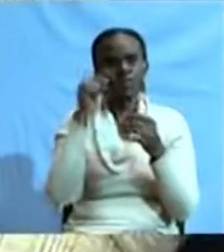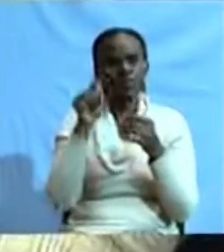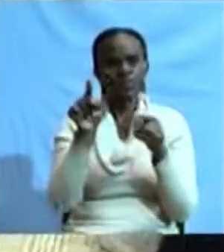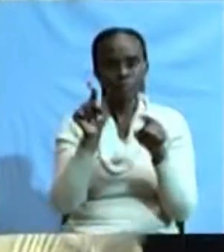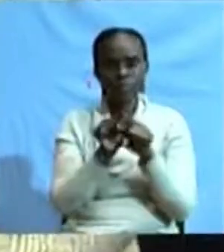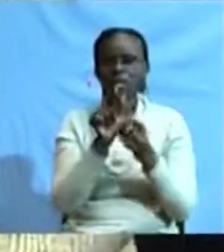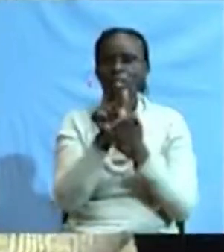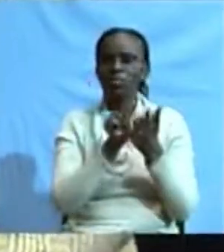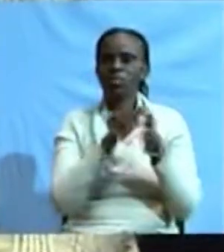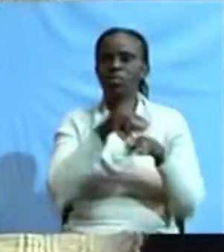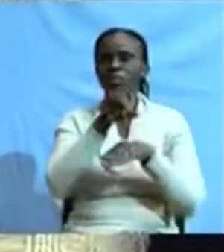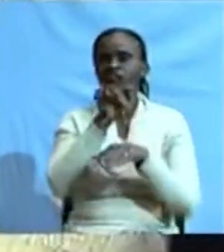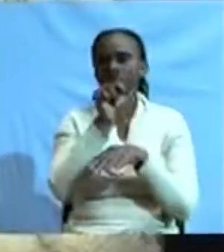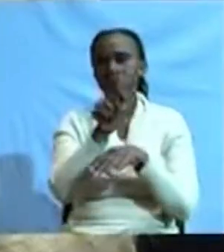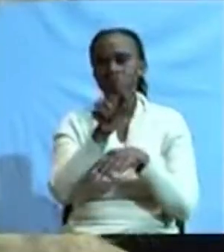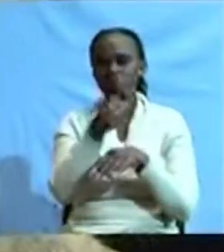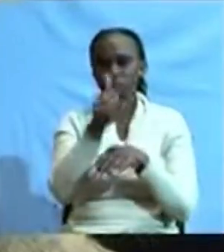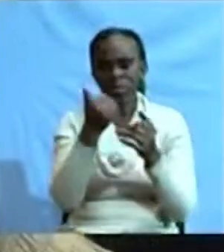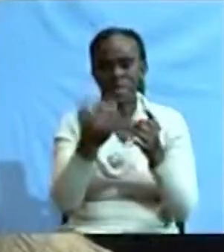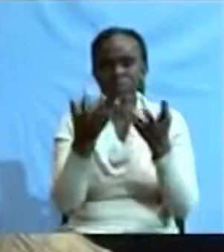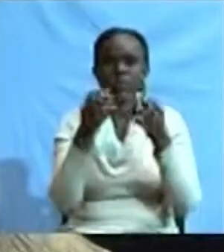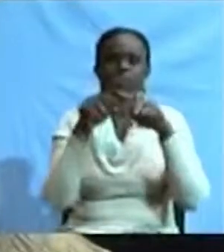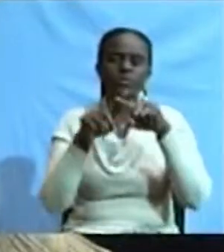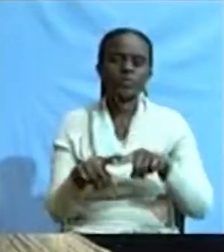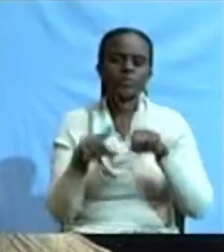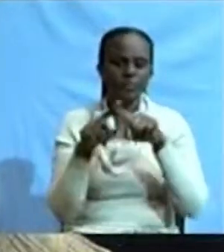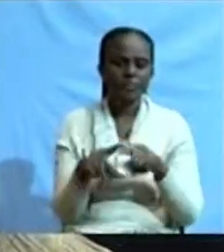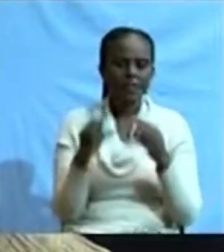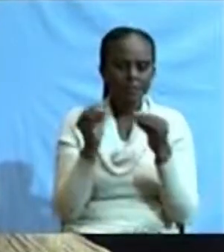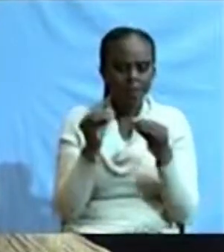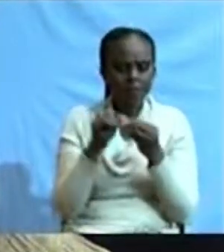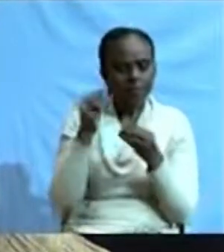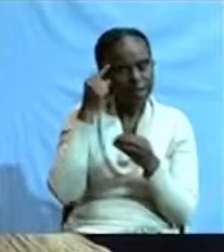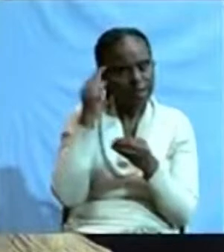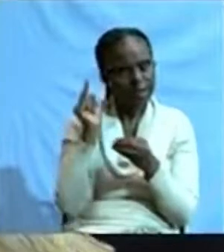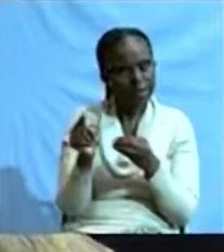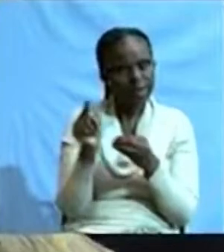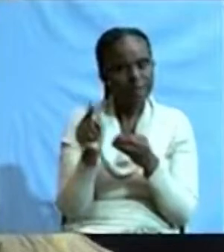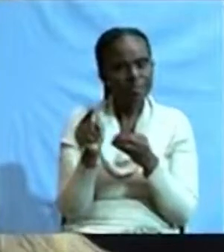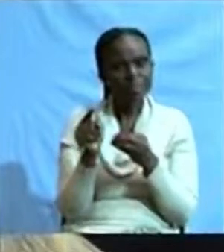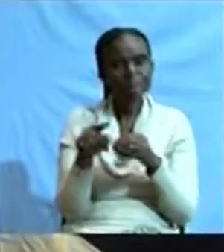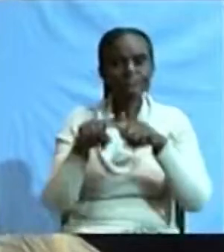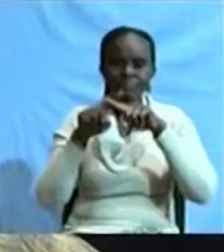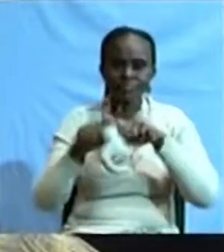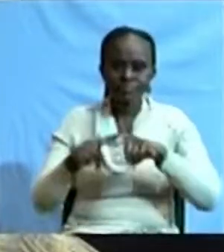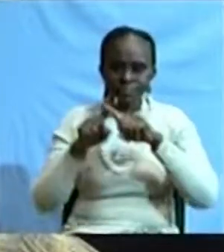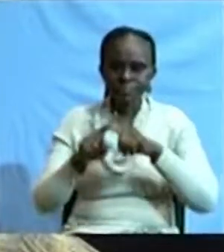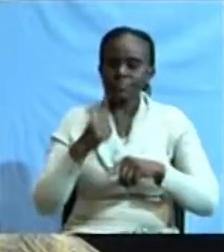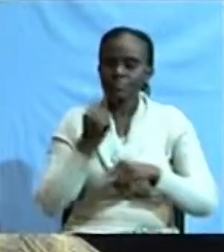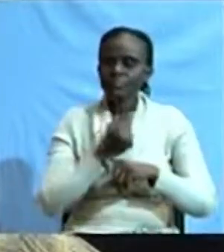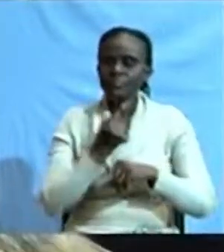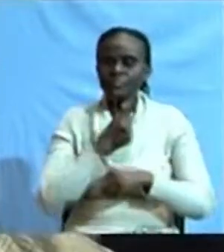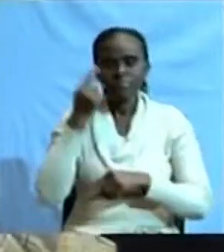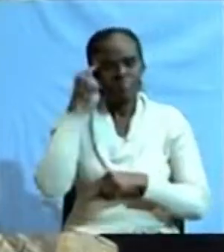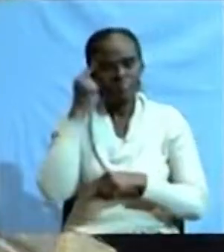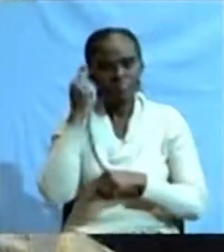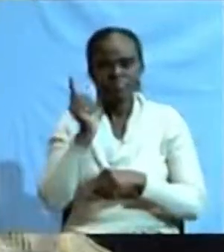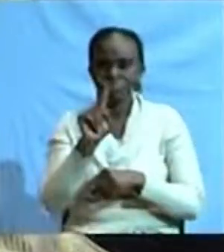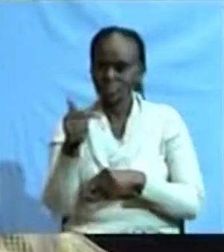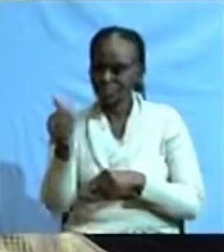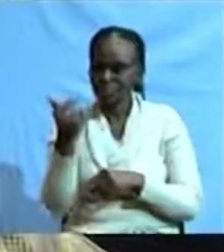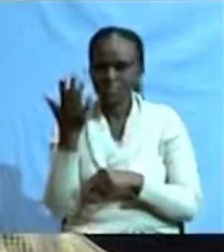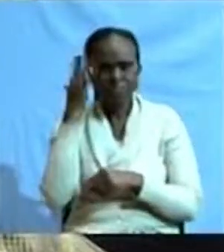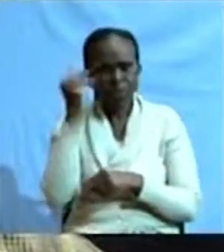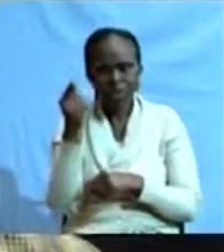the law guides you. You want to depend on the government, solely depending on government. Then why are you